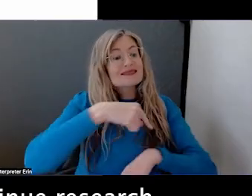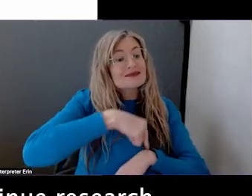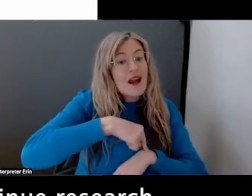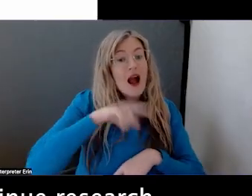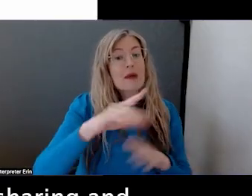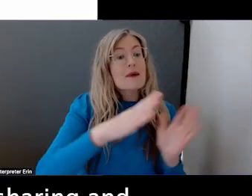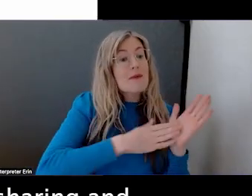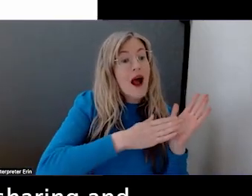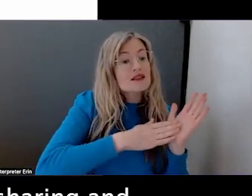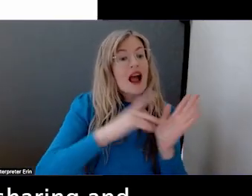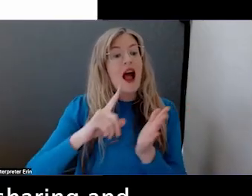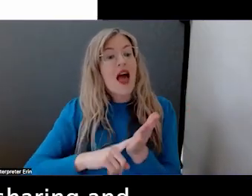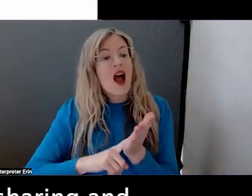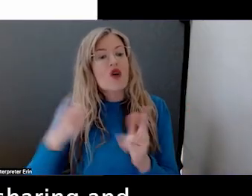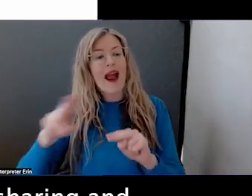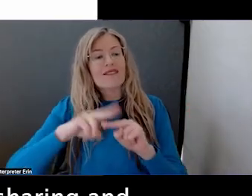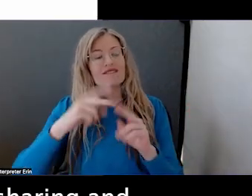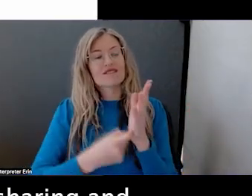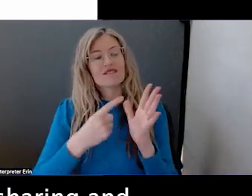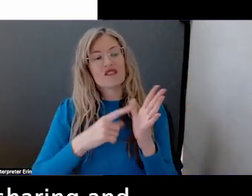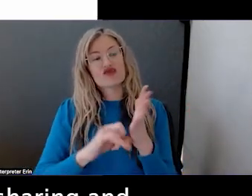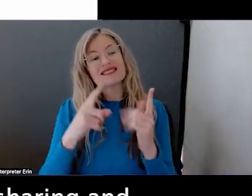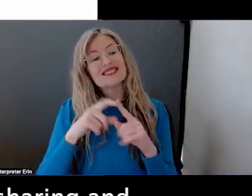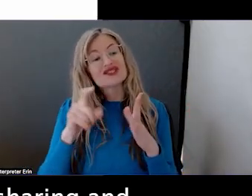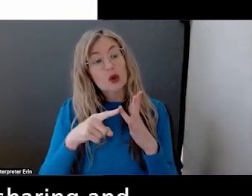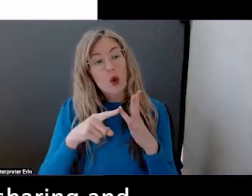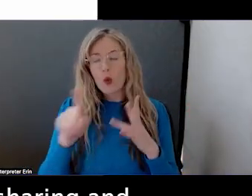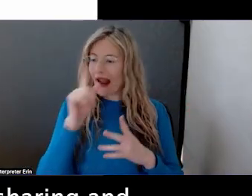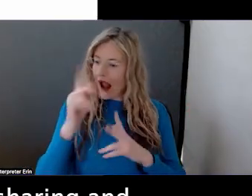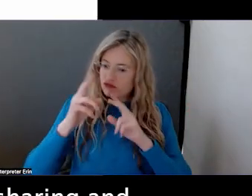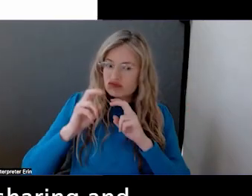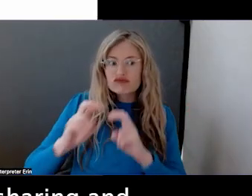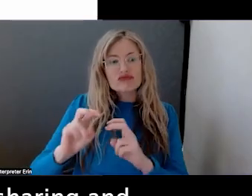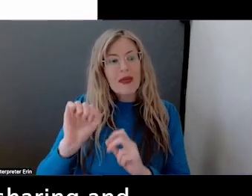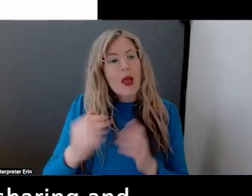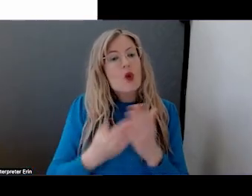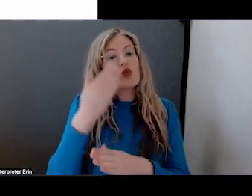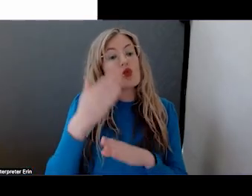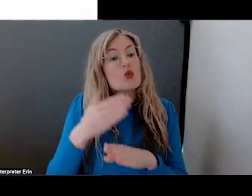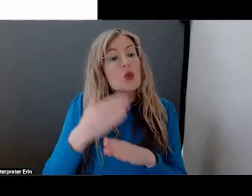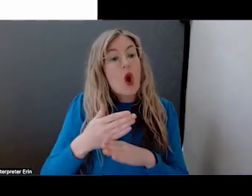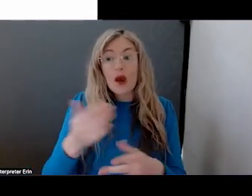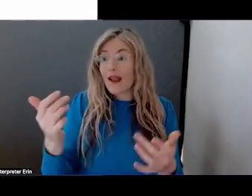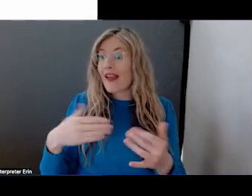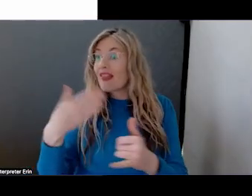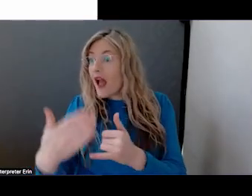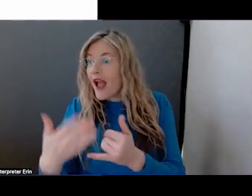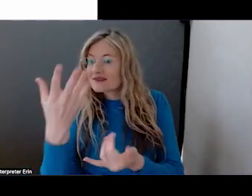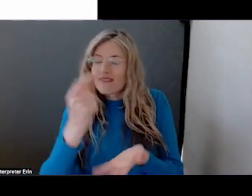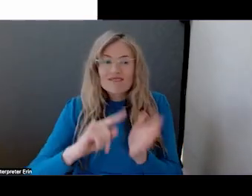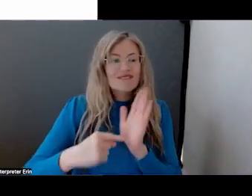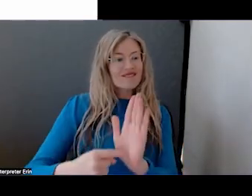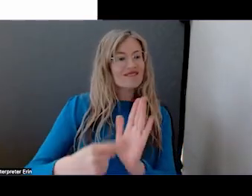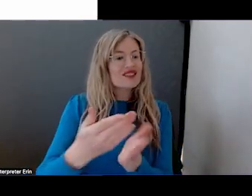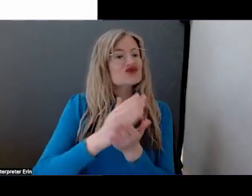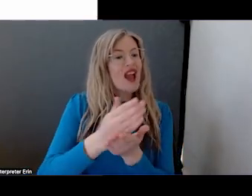and development into their new work, and that culminated in a sharing and open discussion with an invited audience at the conclusion